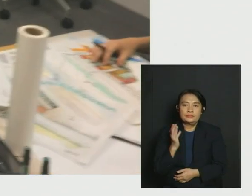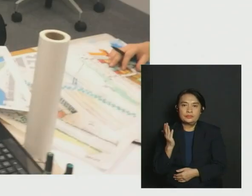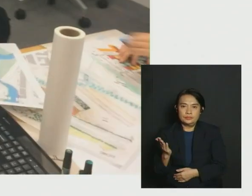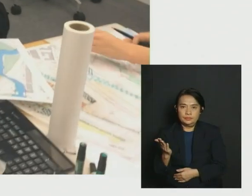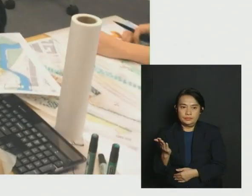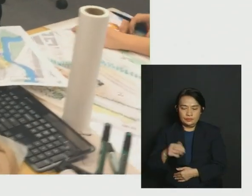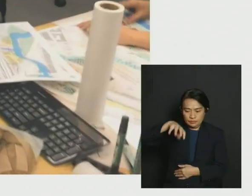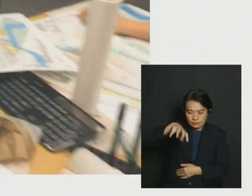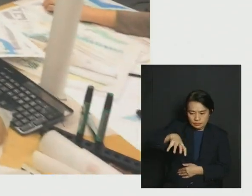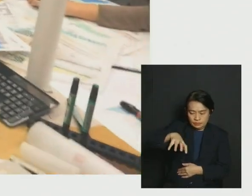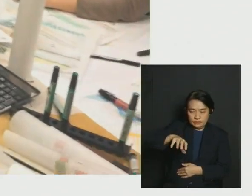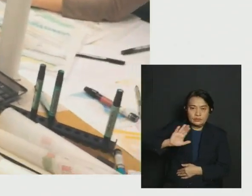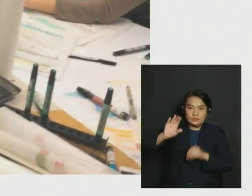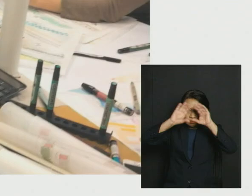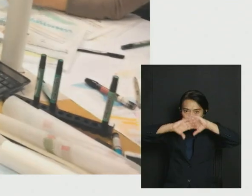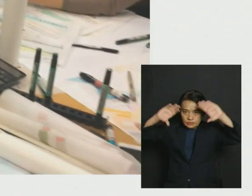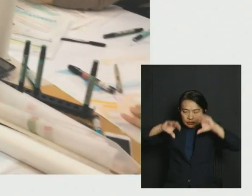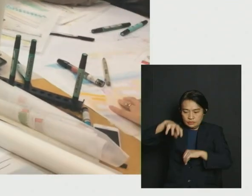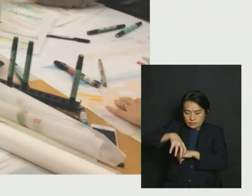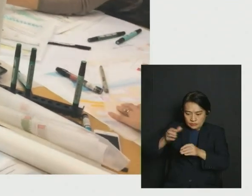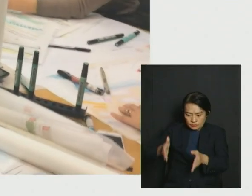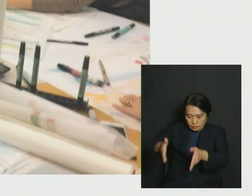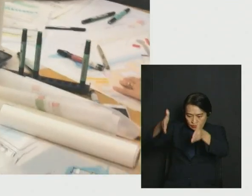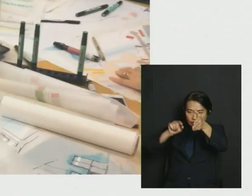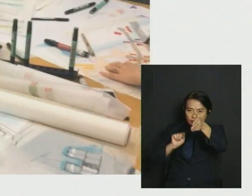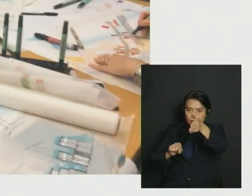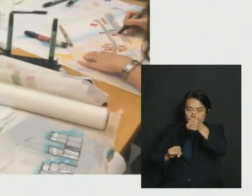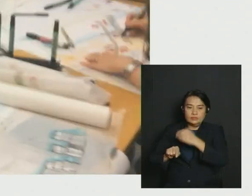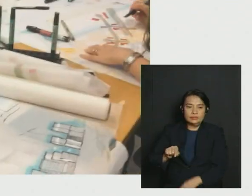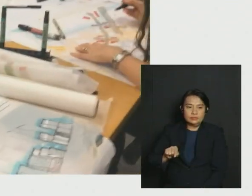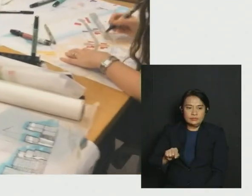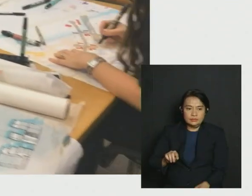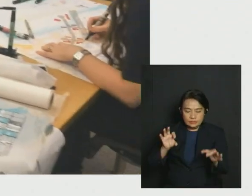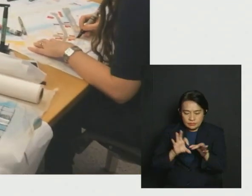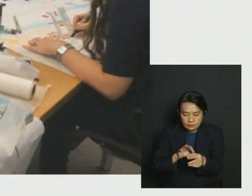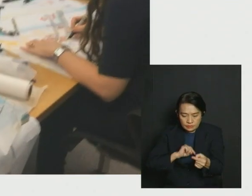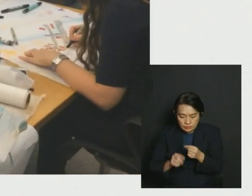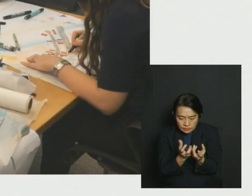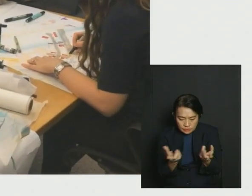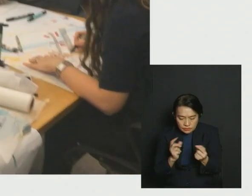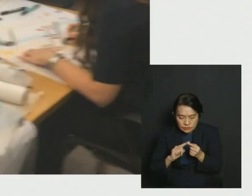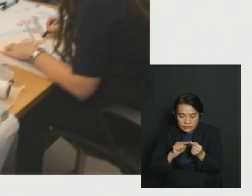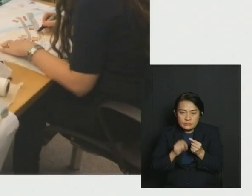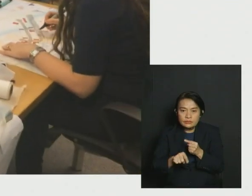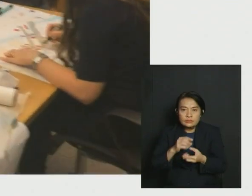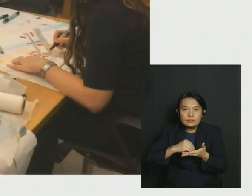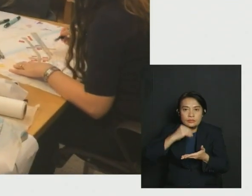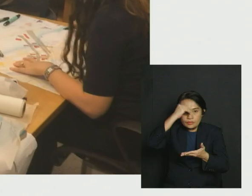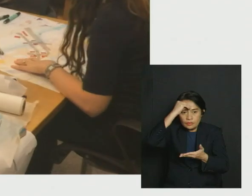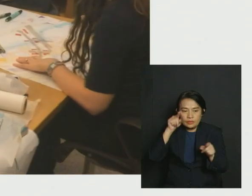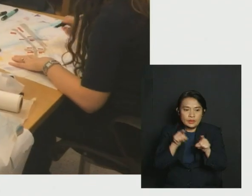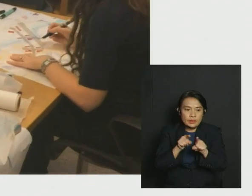to many of you in this room, using trace and markers, and again, the tools to visualize to help work with